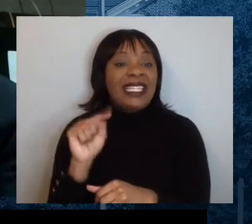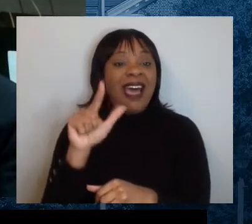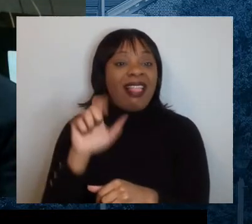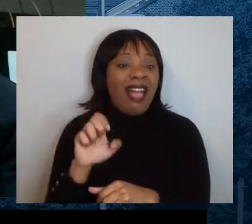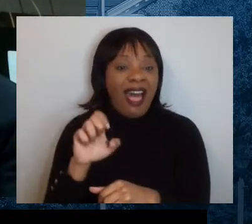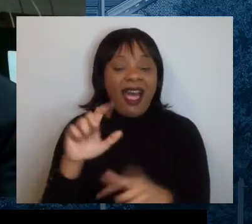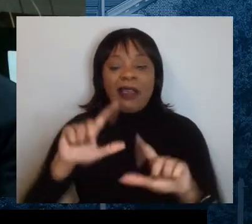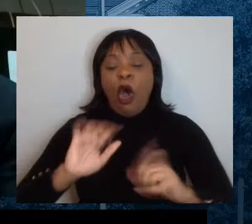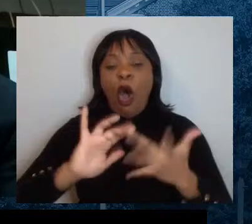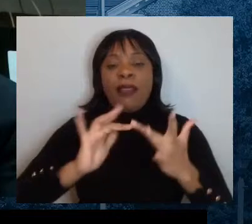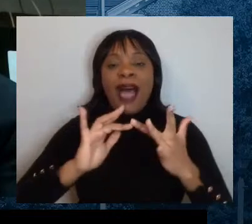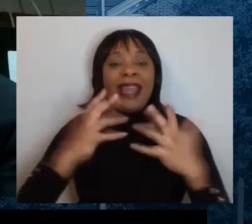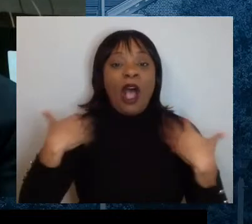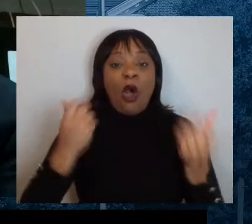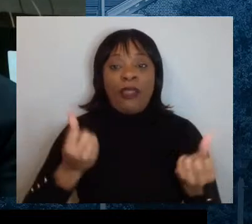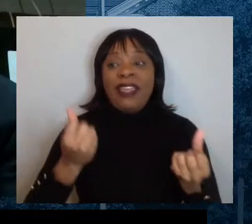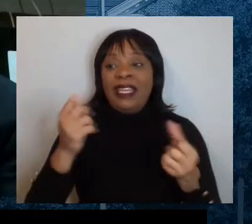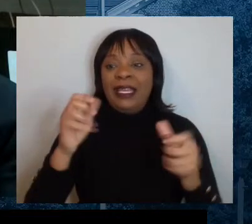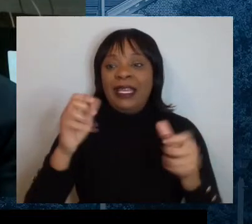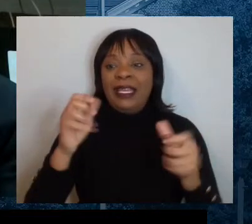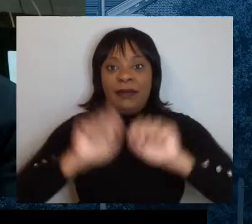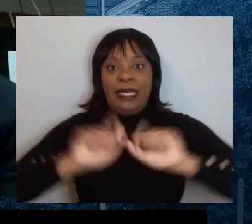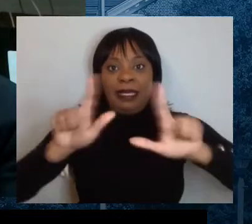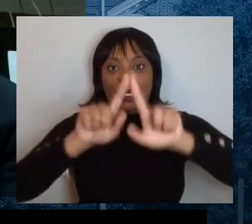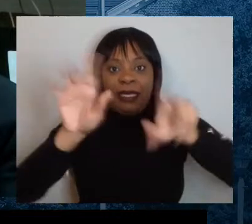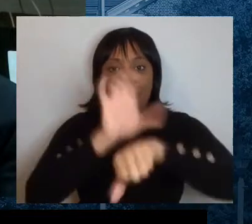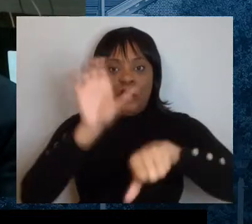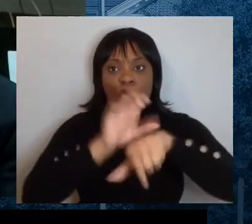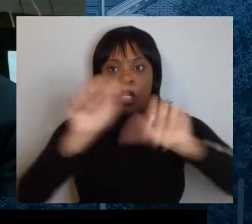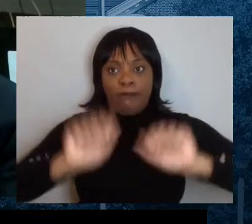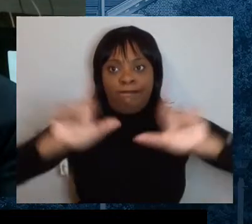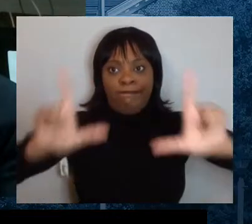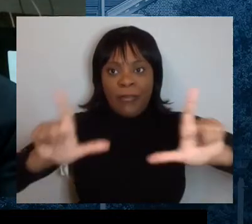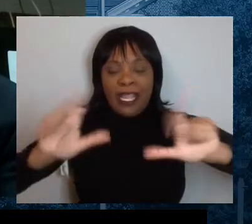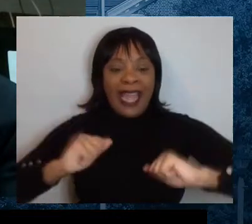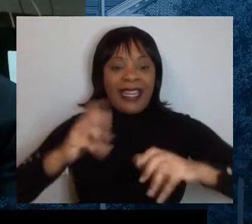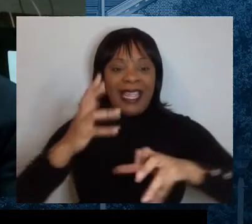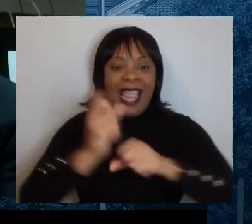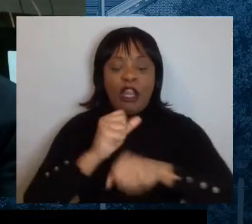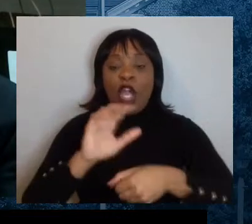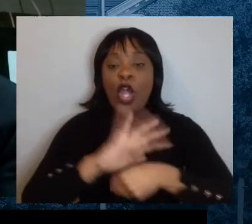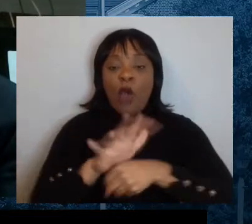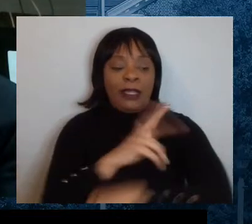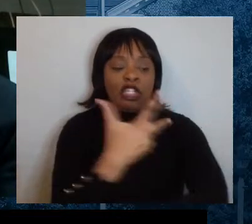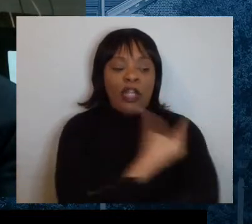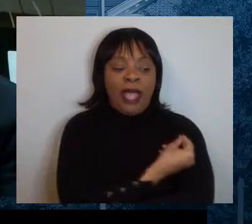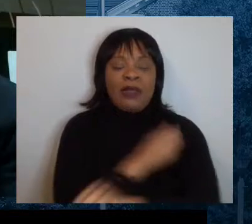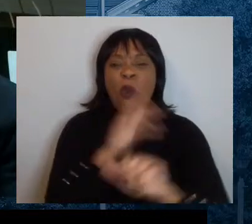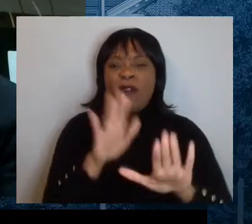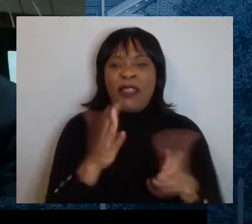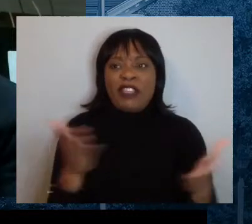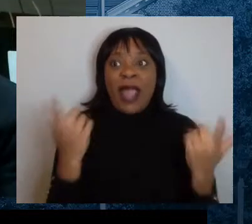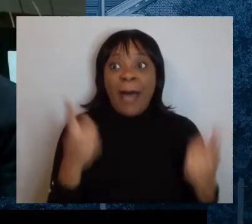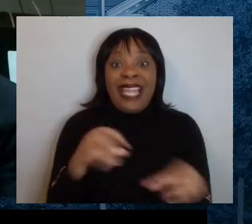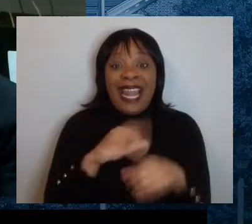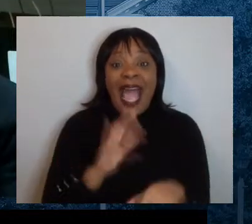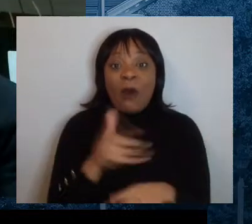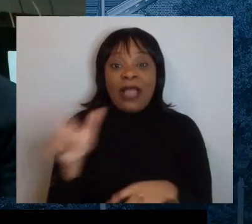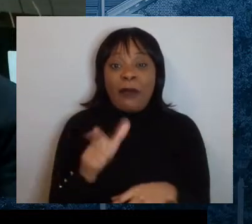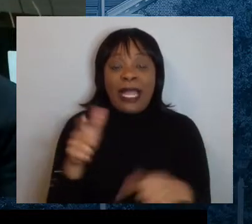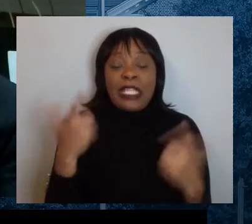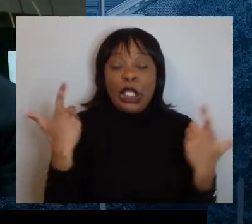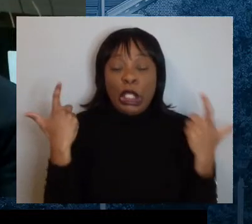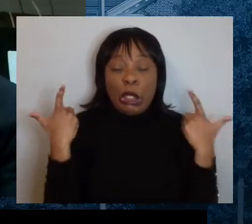COVID shots, and the incredible work that's happening in our libraries is huge. It's huge.